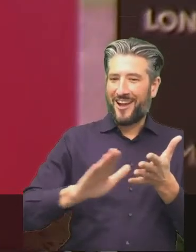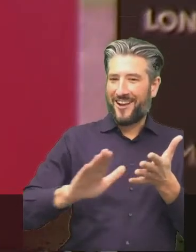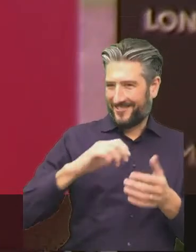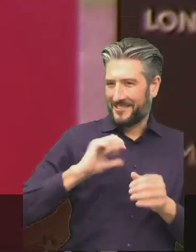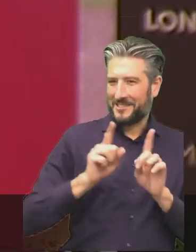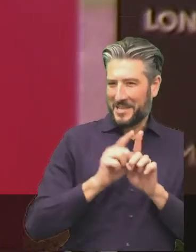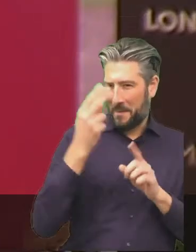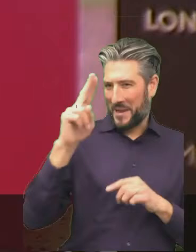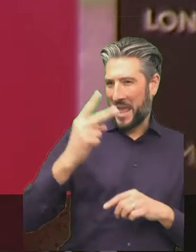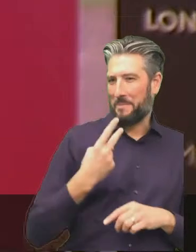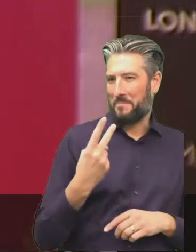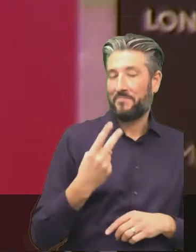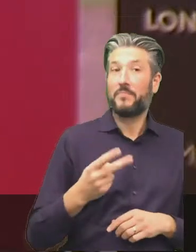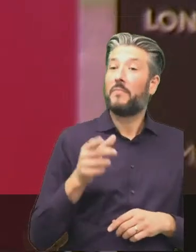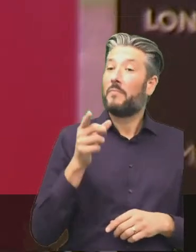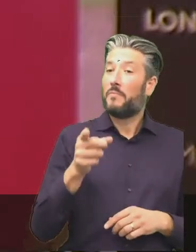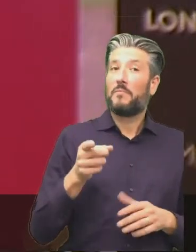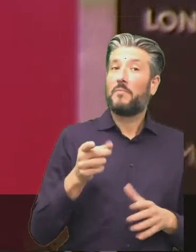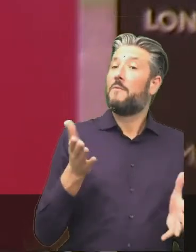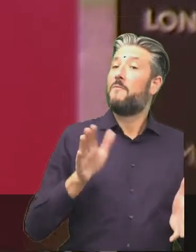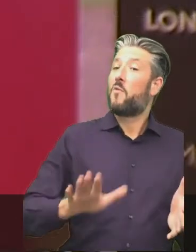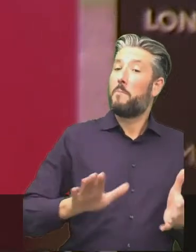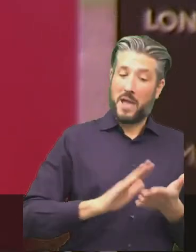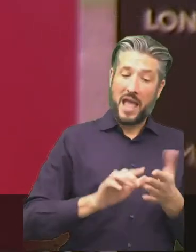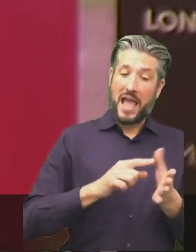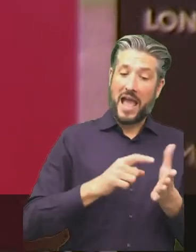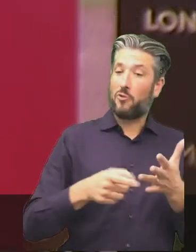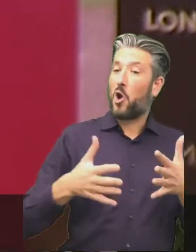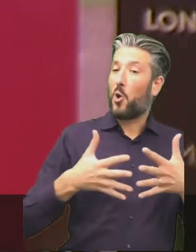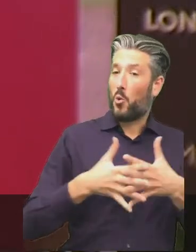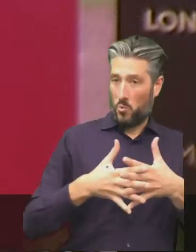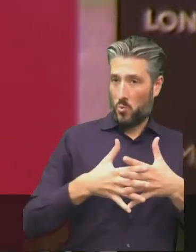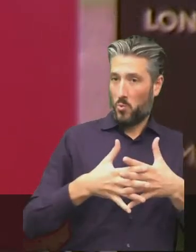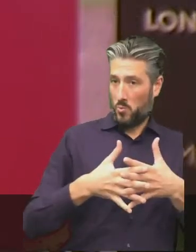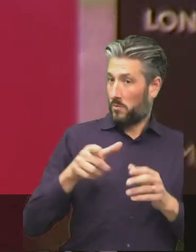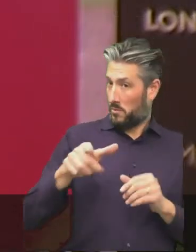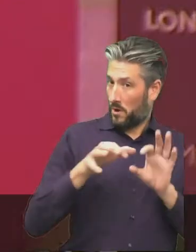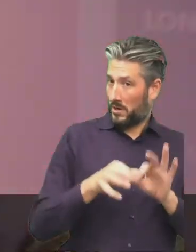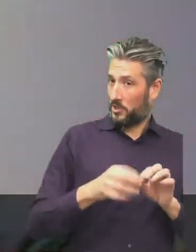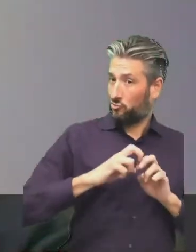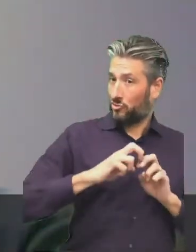a question on transport. Vishal, please go ahead.